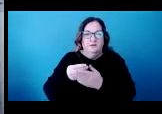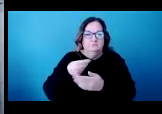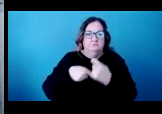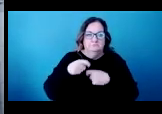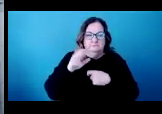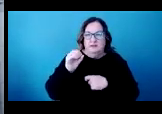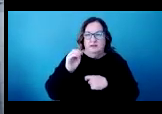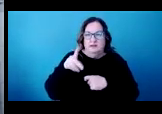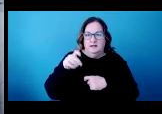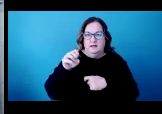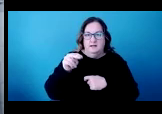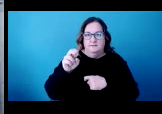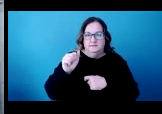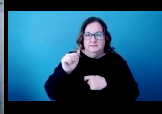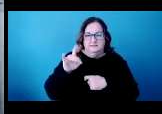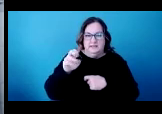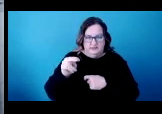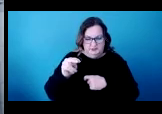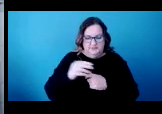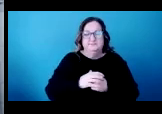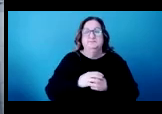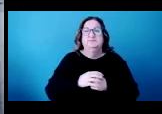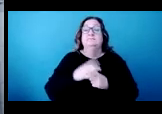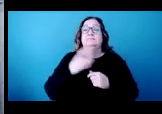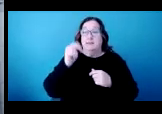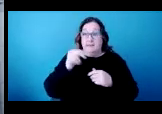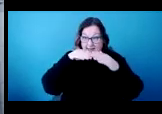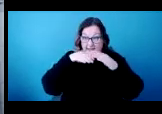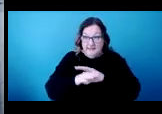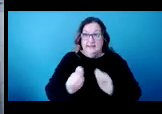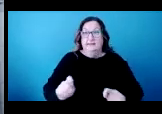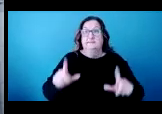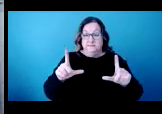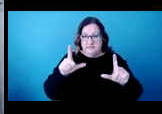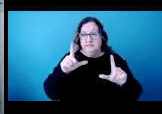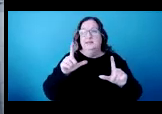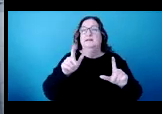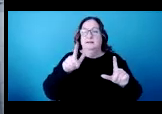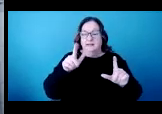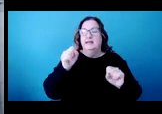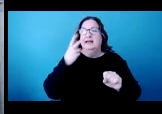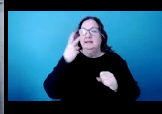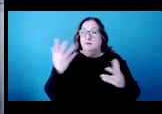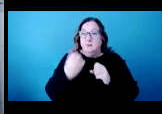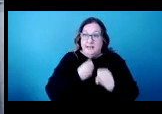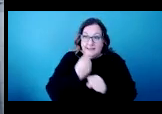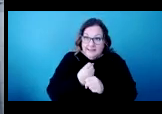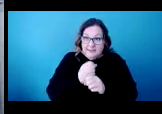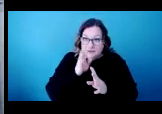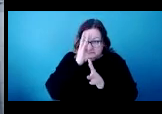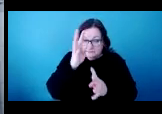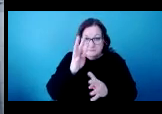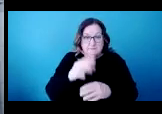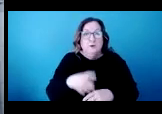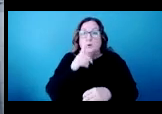you go to the website, the legislative website, it'll say what year it was introduced. It'll tell you who the sponsors are,